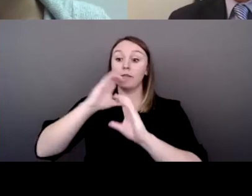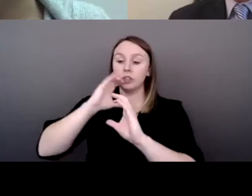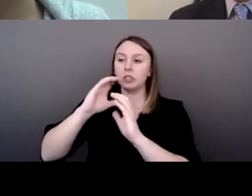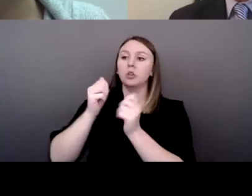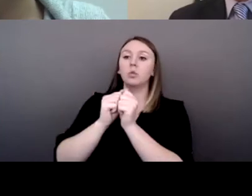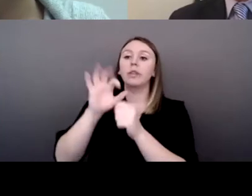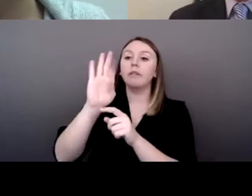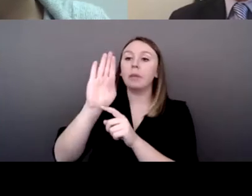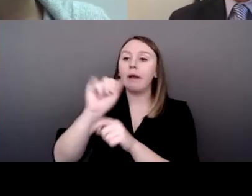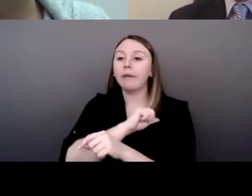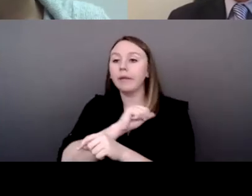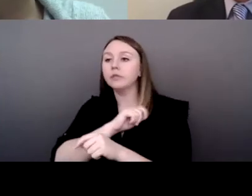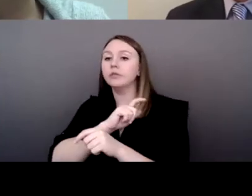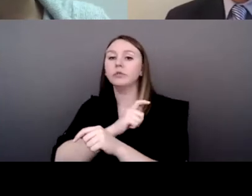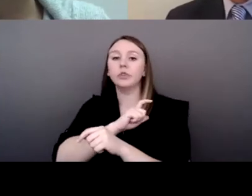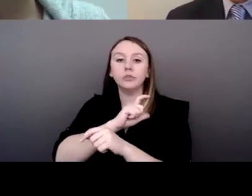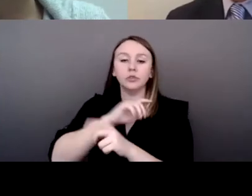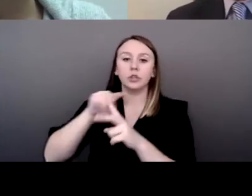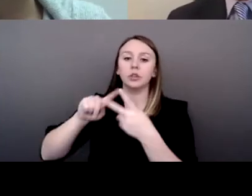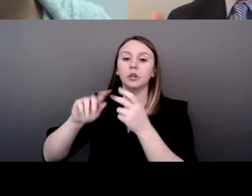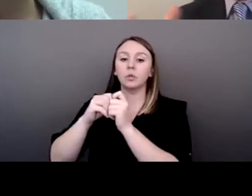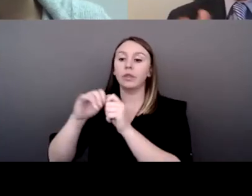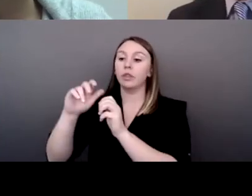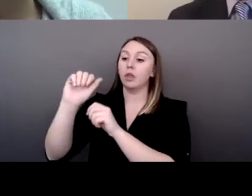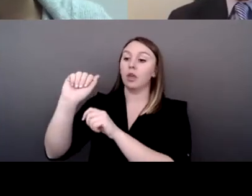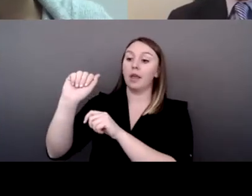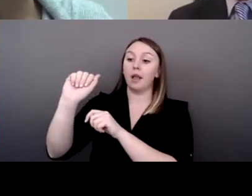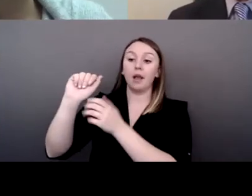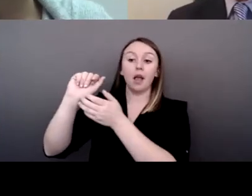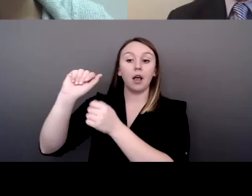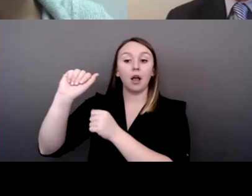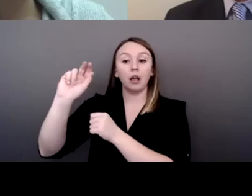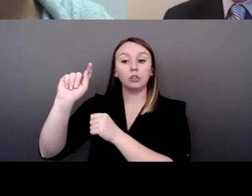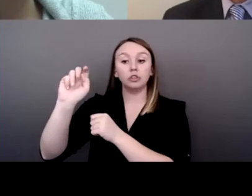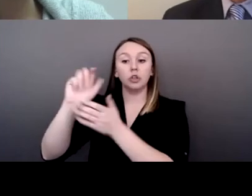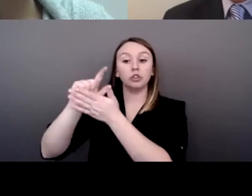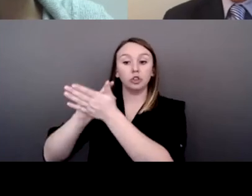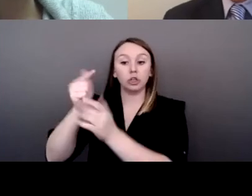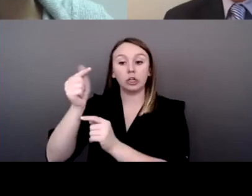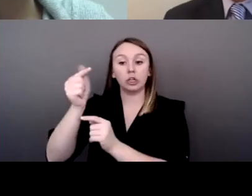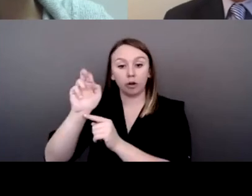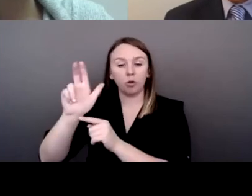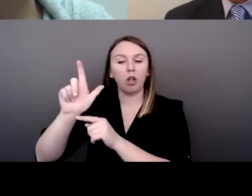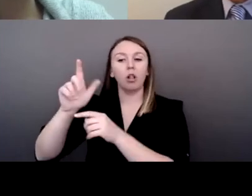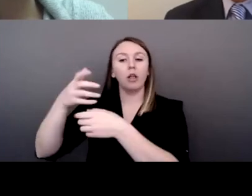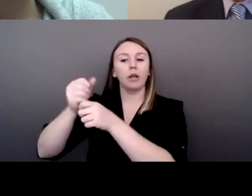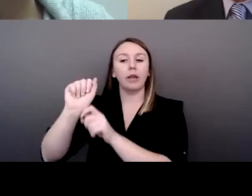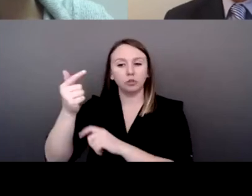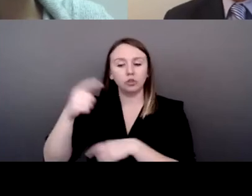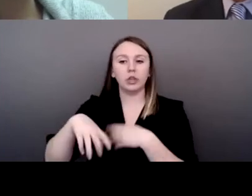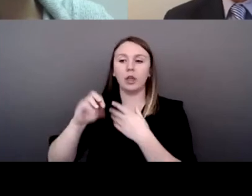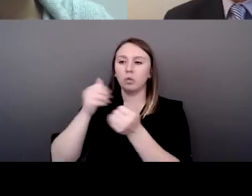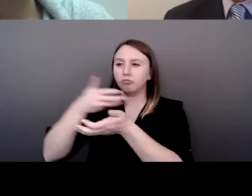with a number of different working groups where we've looked at how to make the FBI more effective in Indian country and